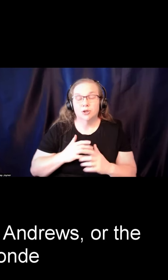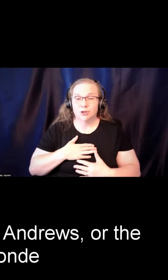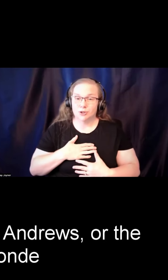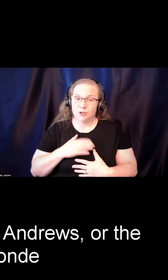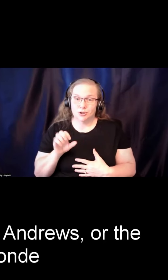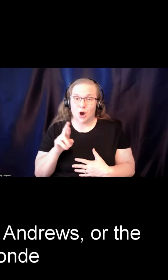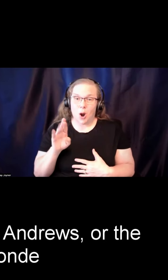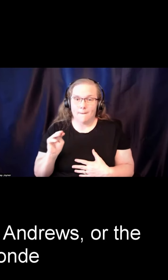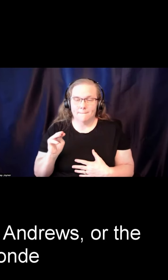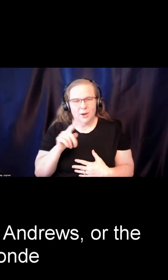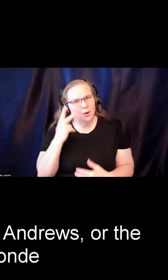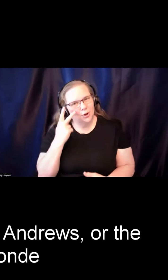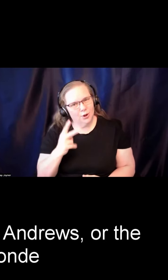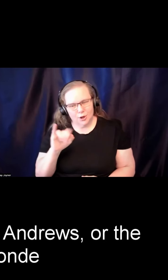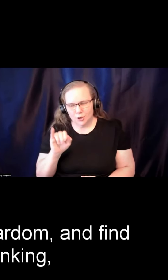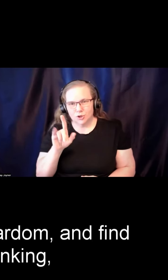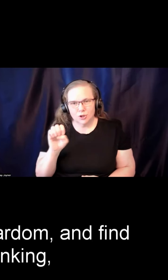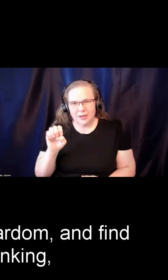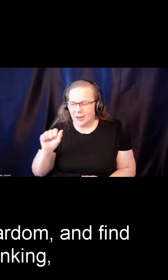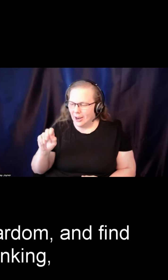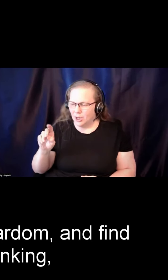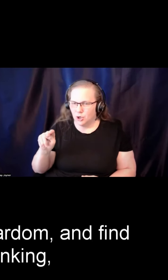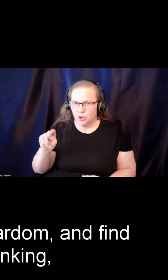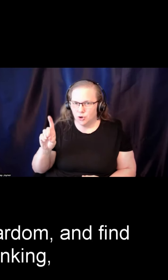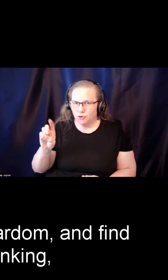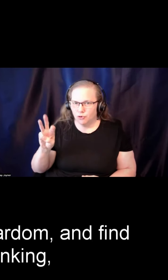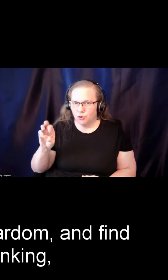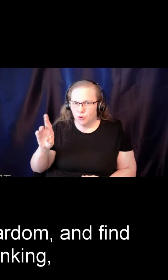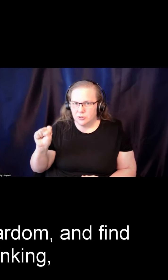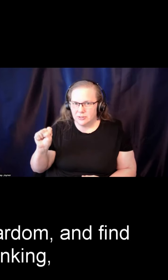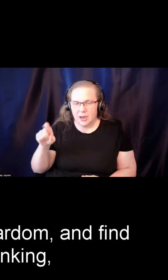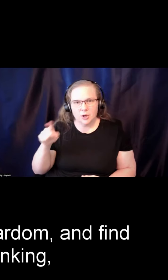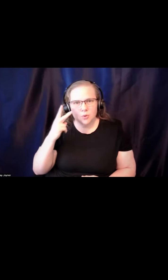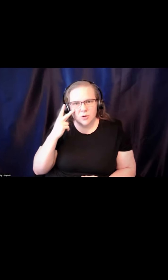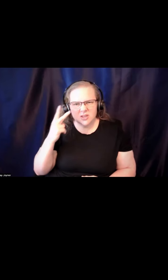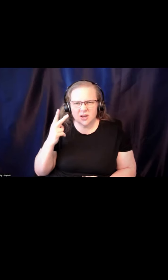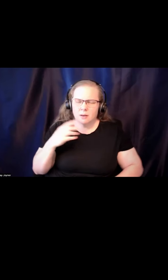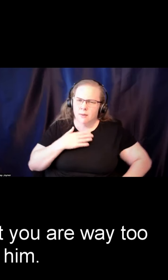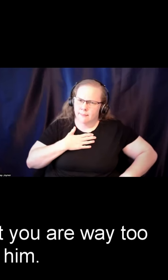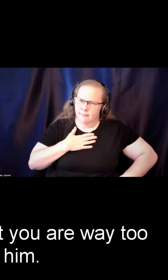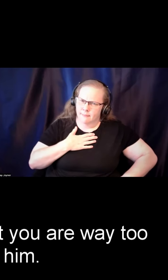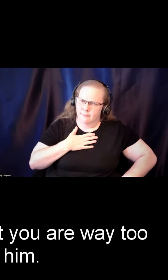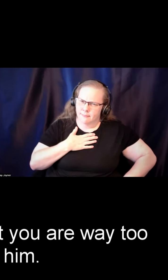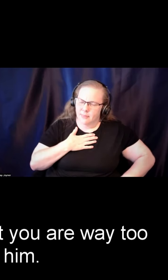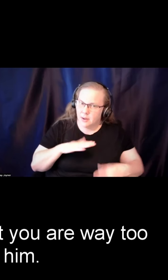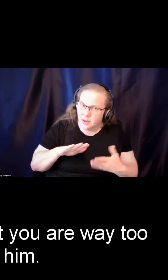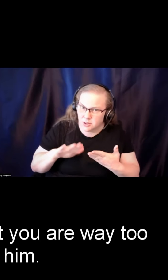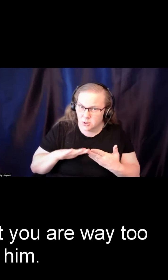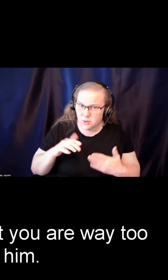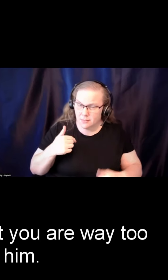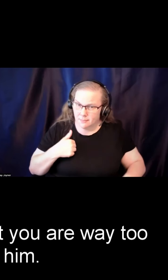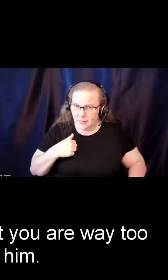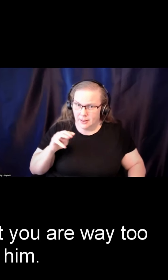at Julie Andrews, or the bubbly blonde who never found stardom, and find yourself thinking, "Excuse me,